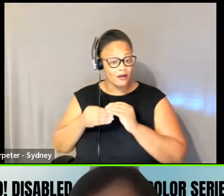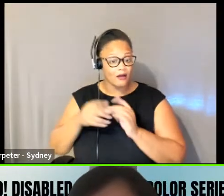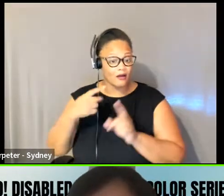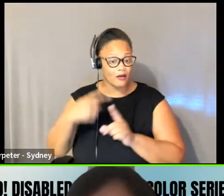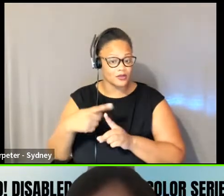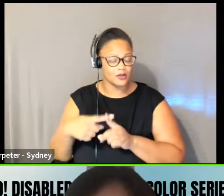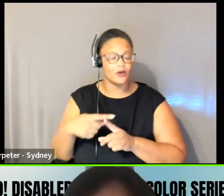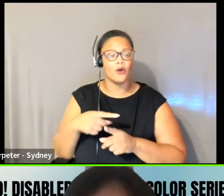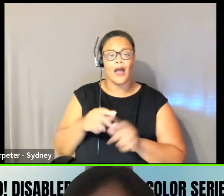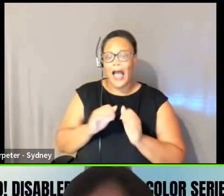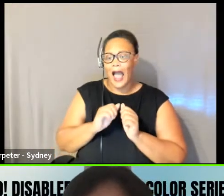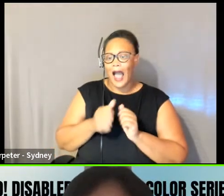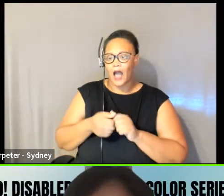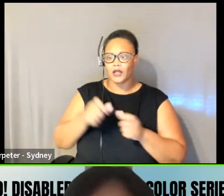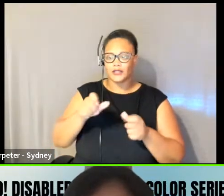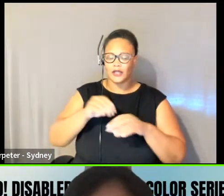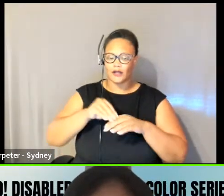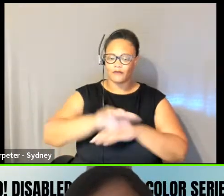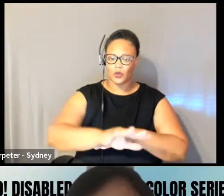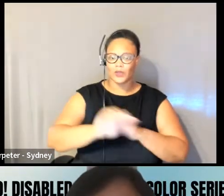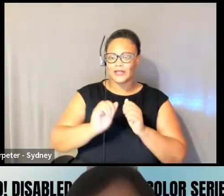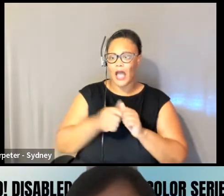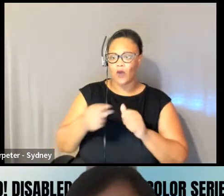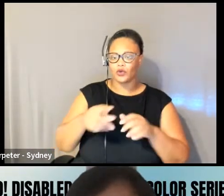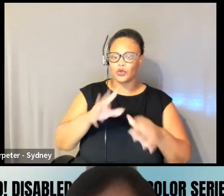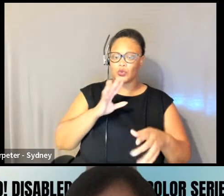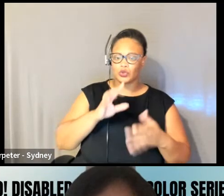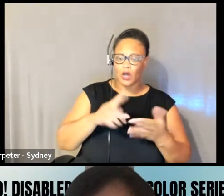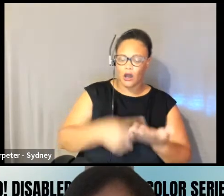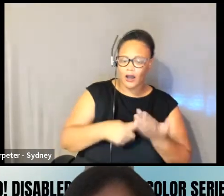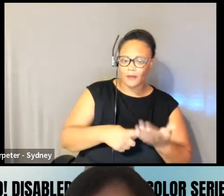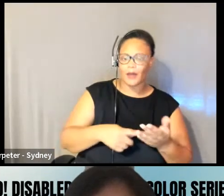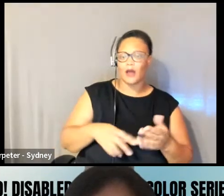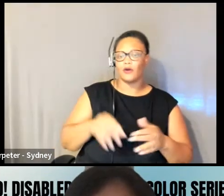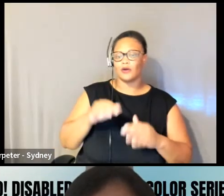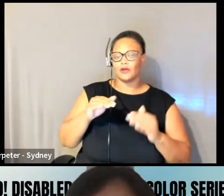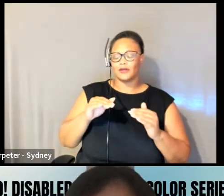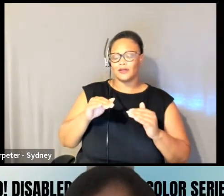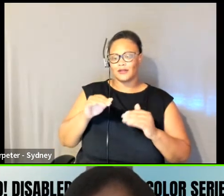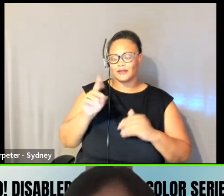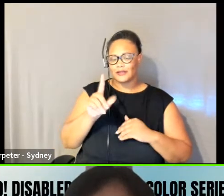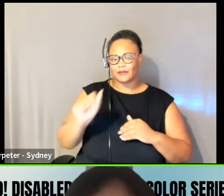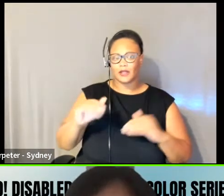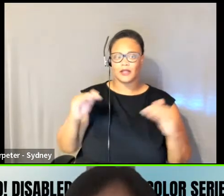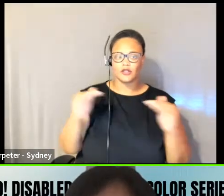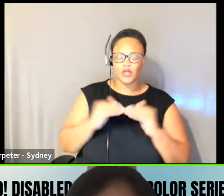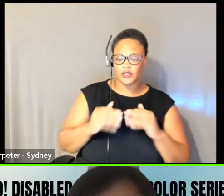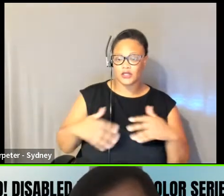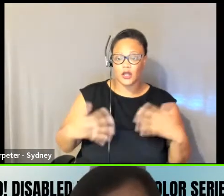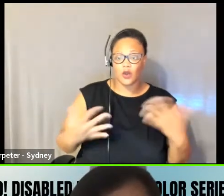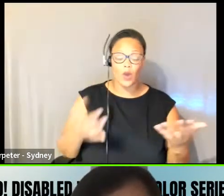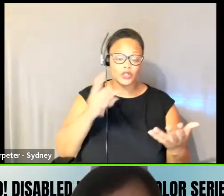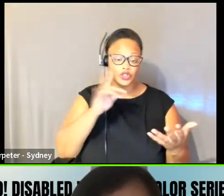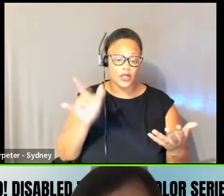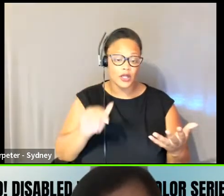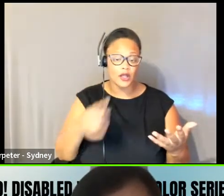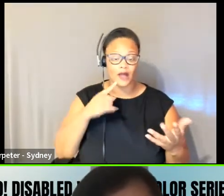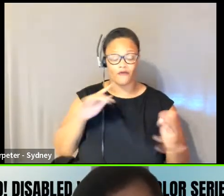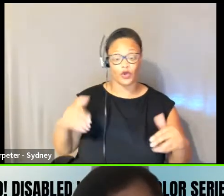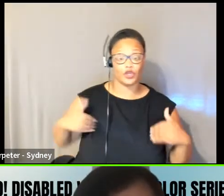helped shape the way you talk about disability justice and what the future should look like for youth in the disability